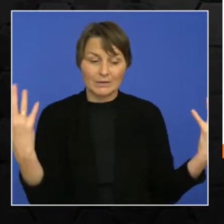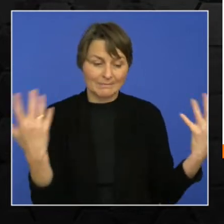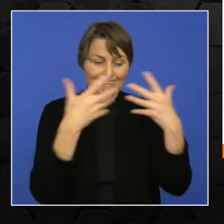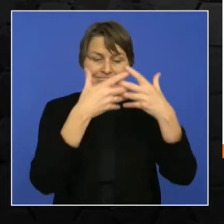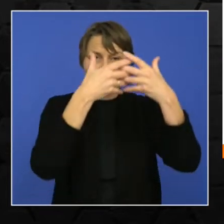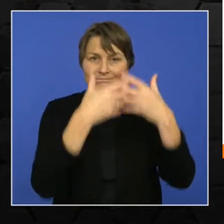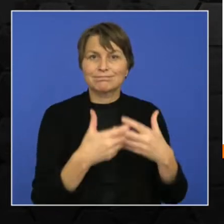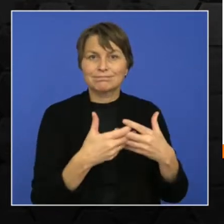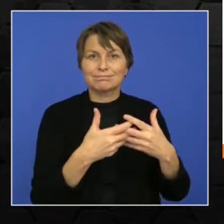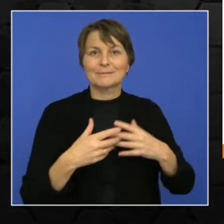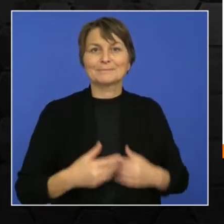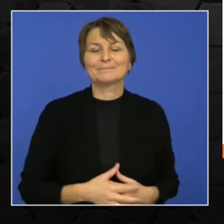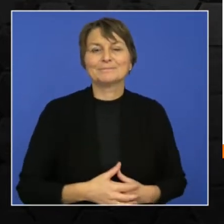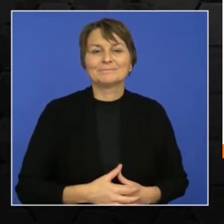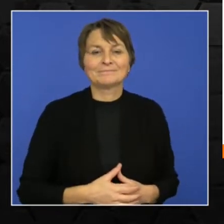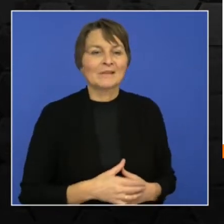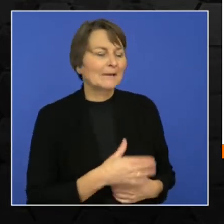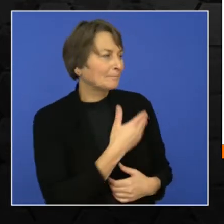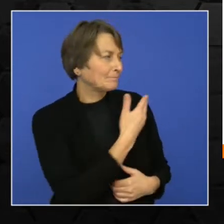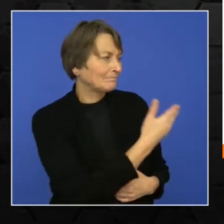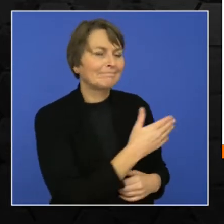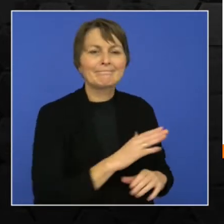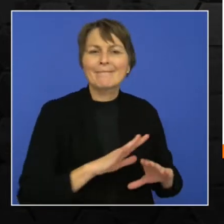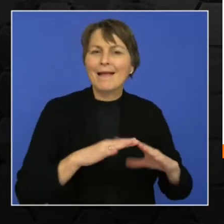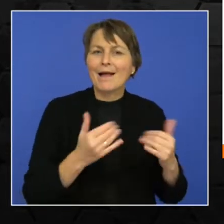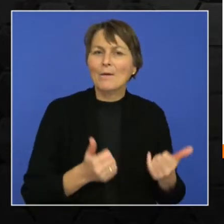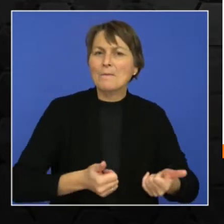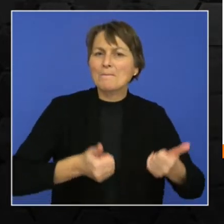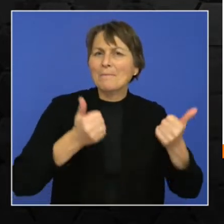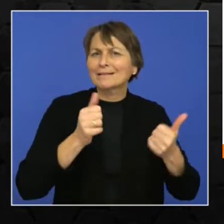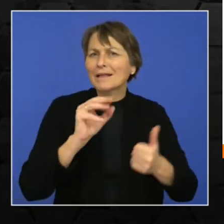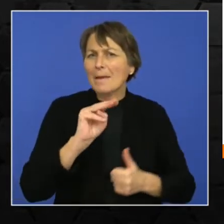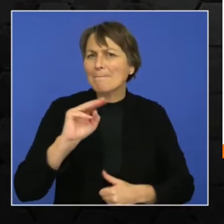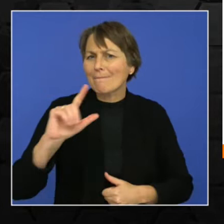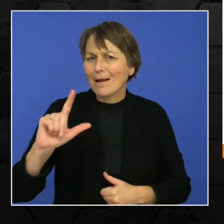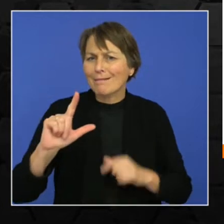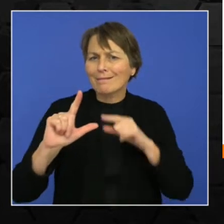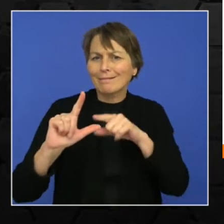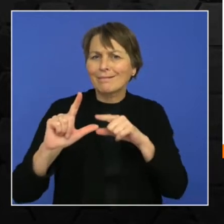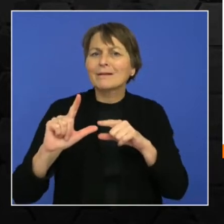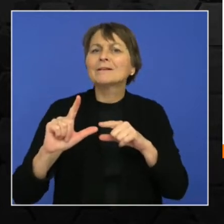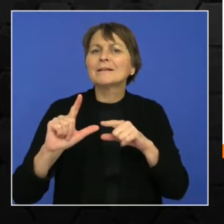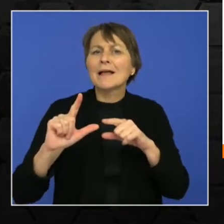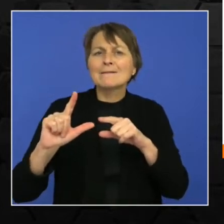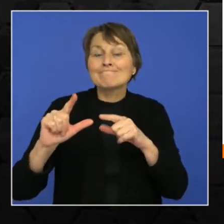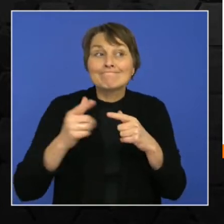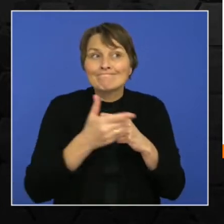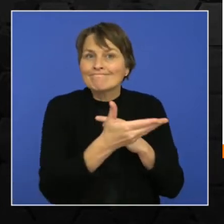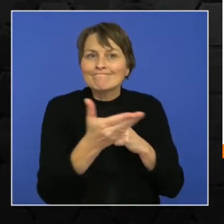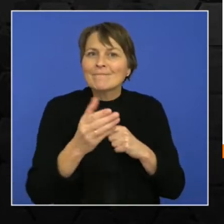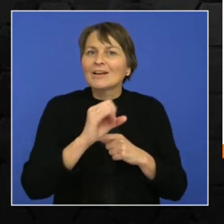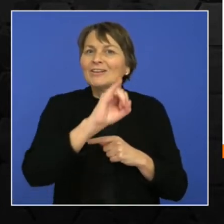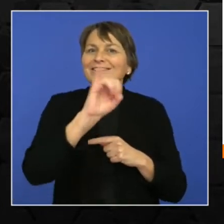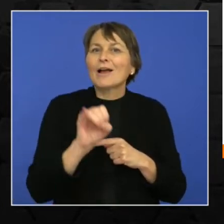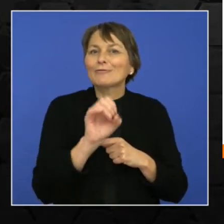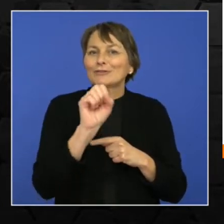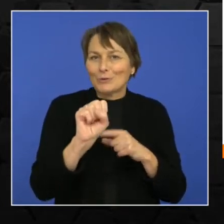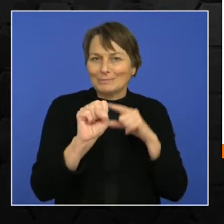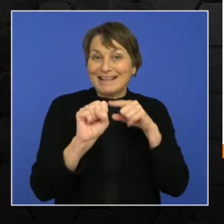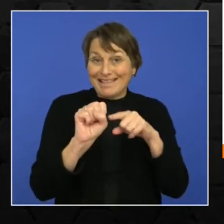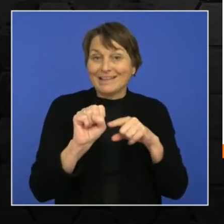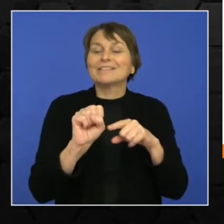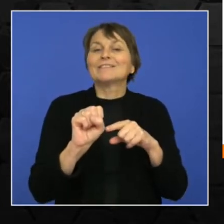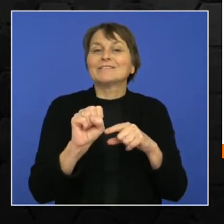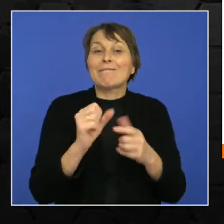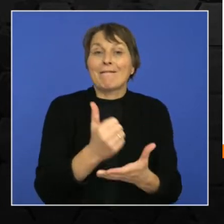So in TensorFlow.js, why TensorFlow.js? So because use ML anywhere using JavaScript. So